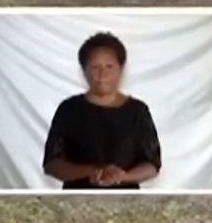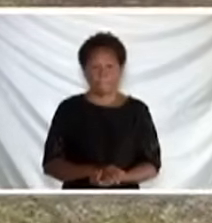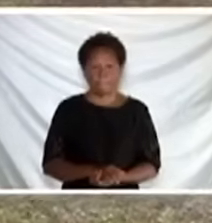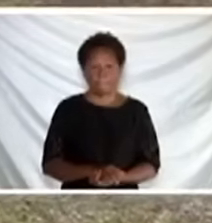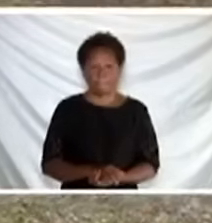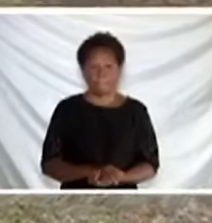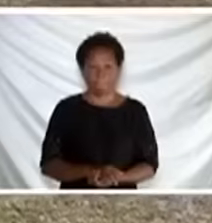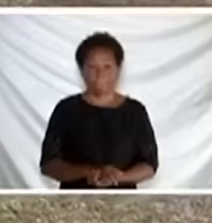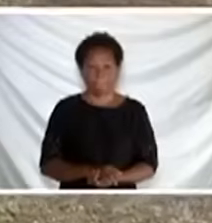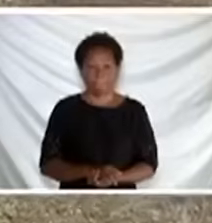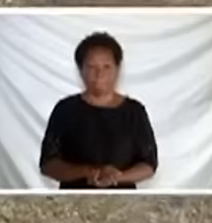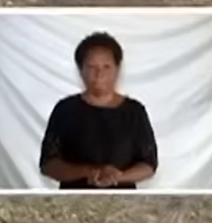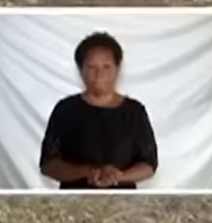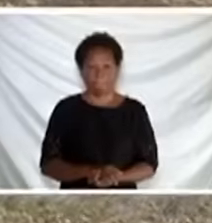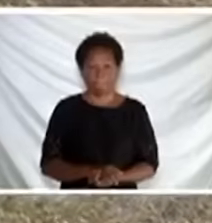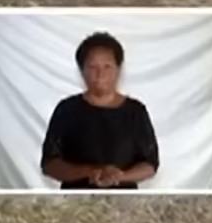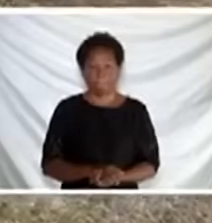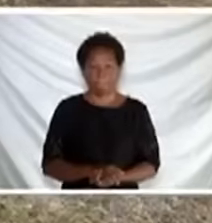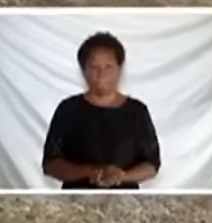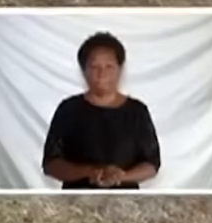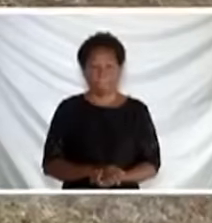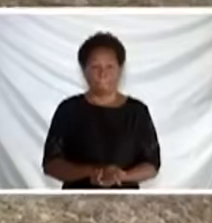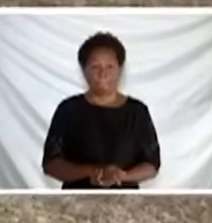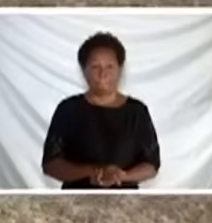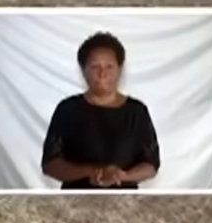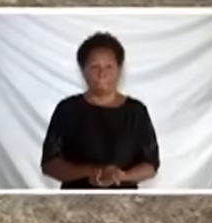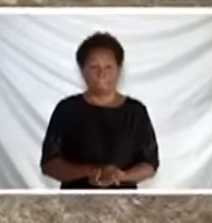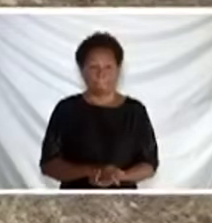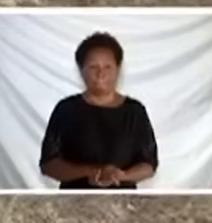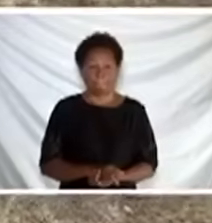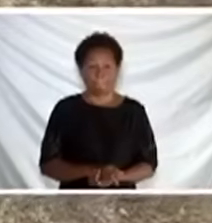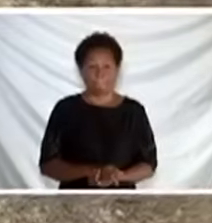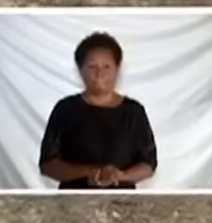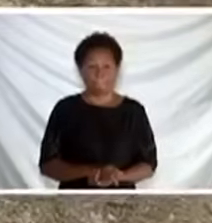Shoulder. Arms.